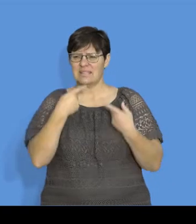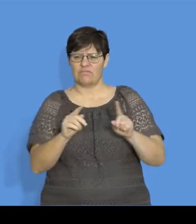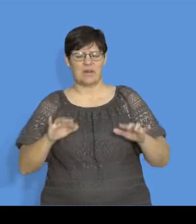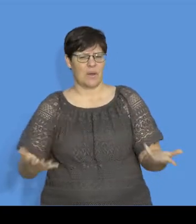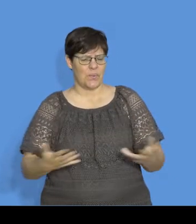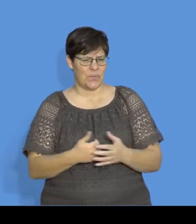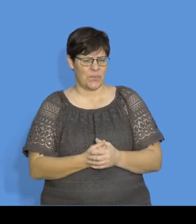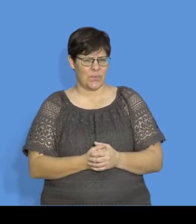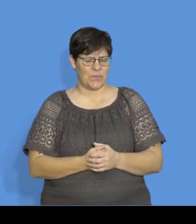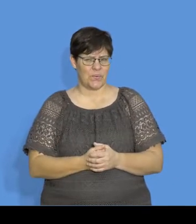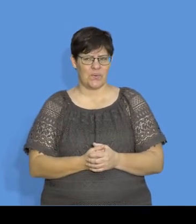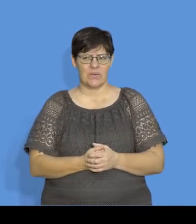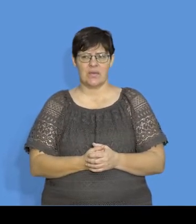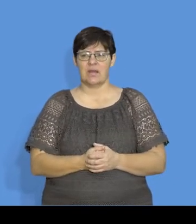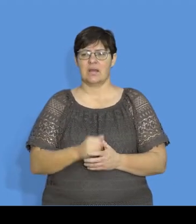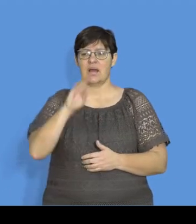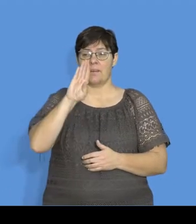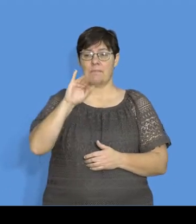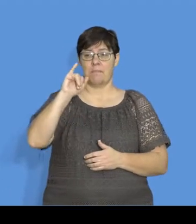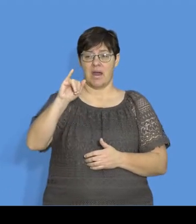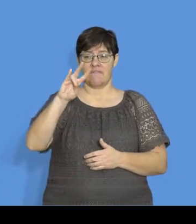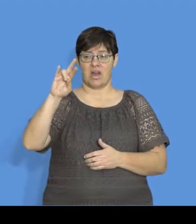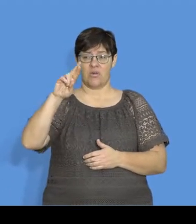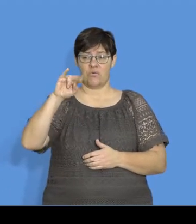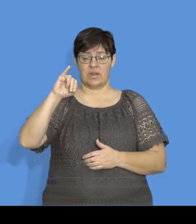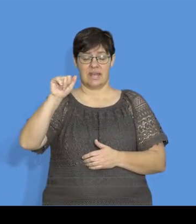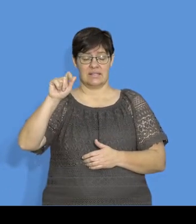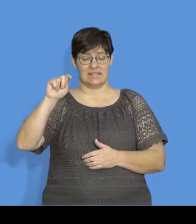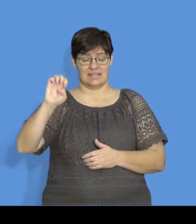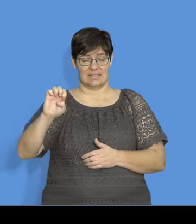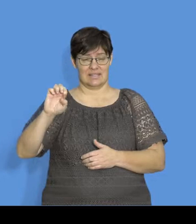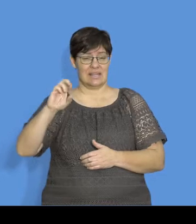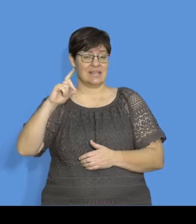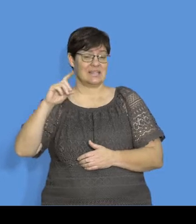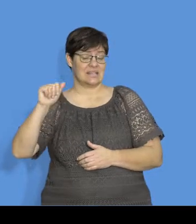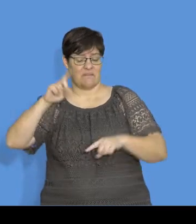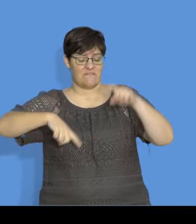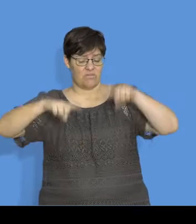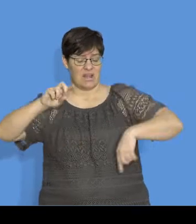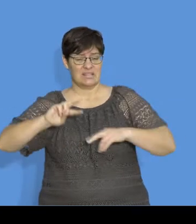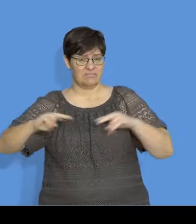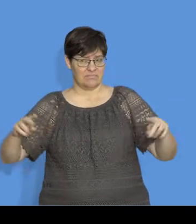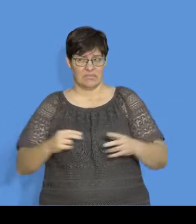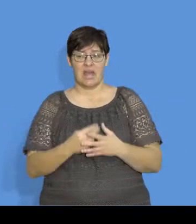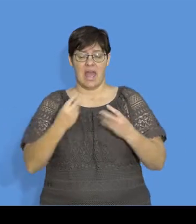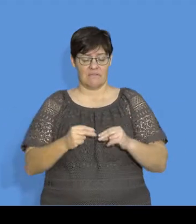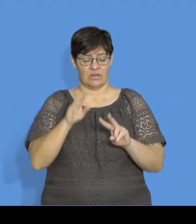How does it differ? So the bivariate data has